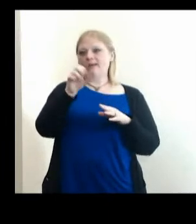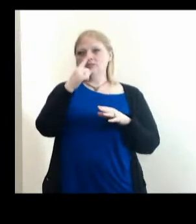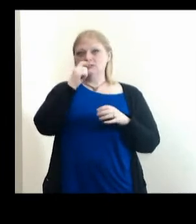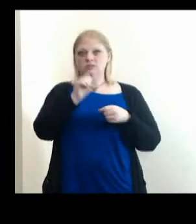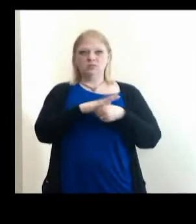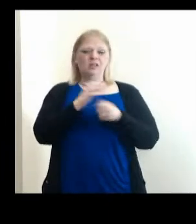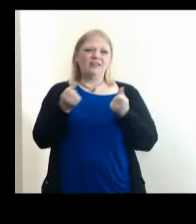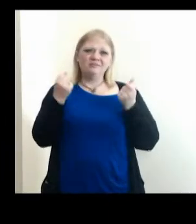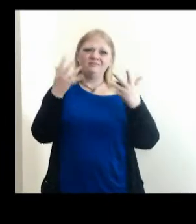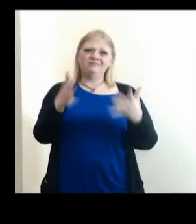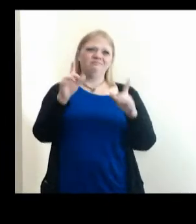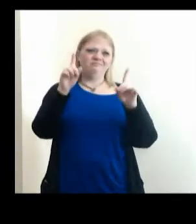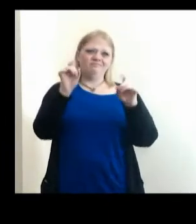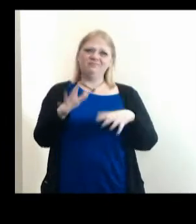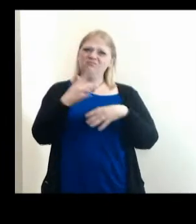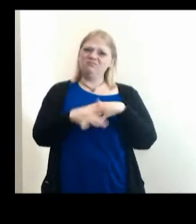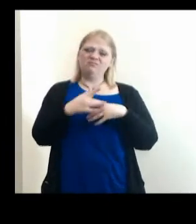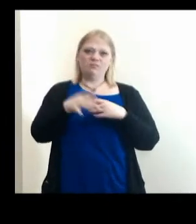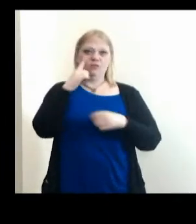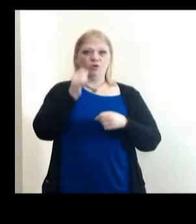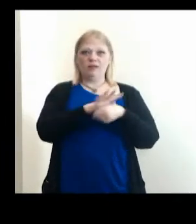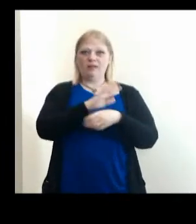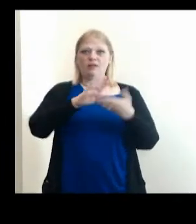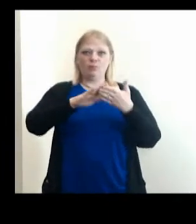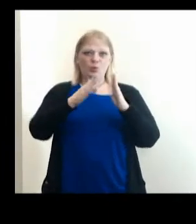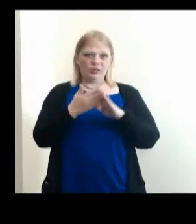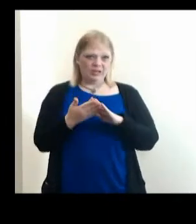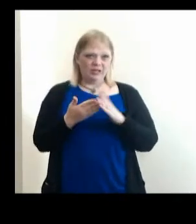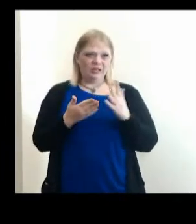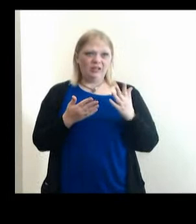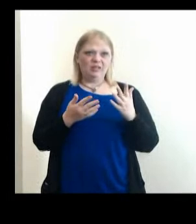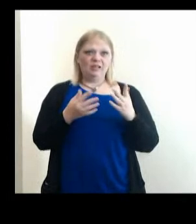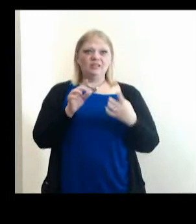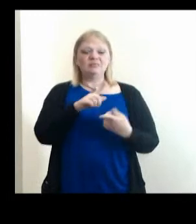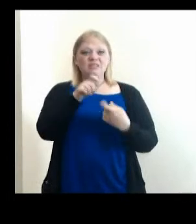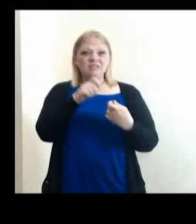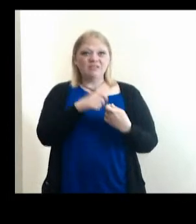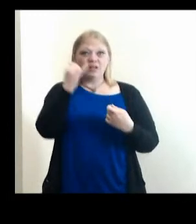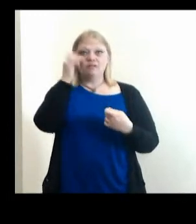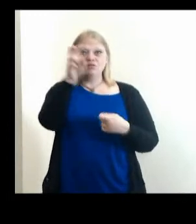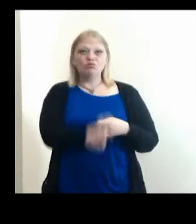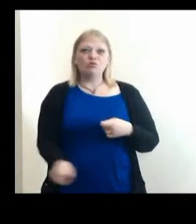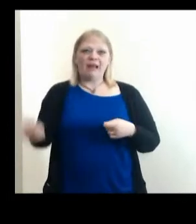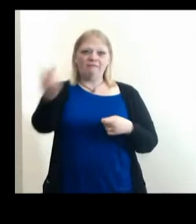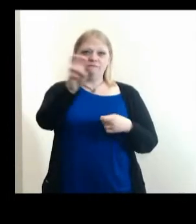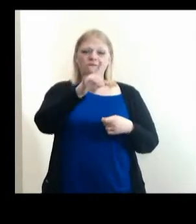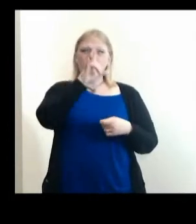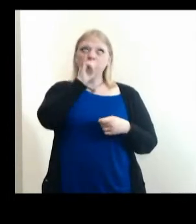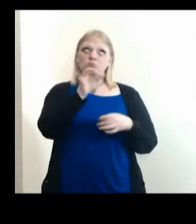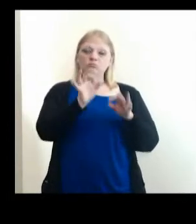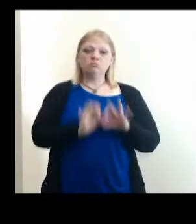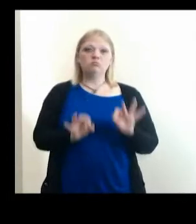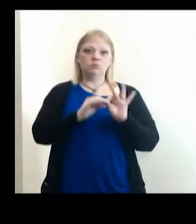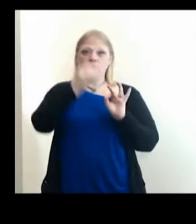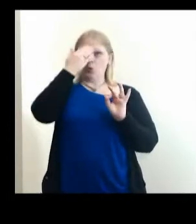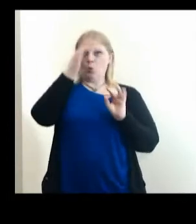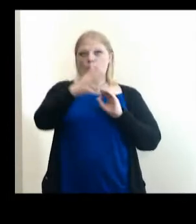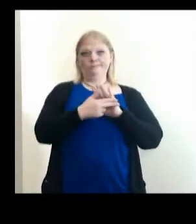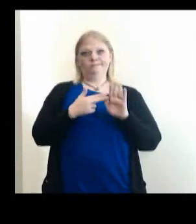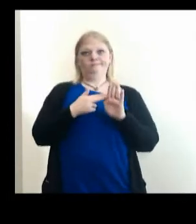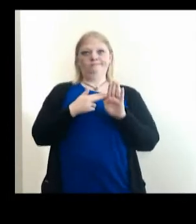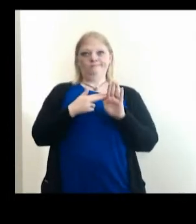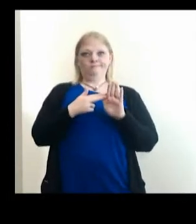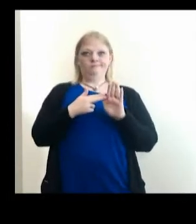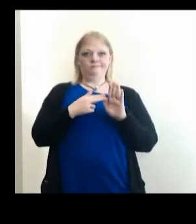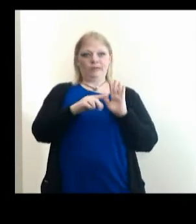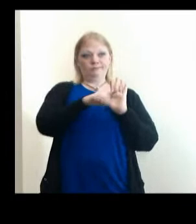testing availability for COVID-19 in our community, and especially if you've traveled, it's really important that you know your status, because outside